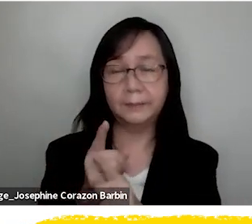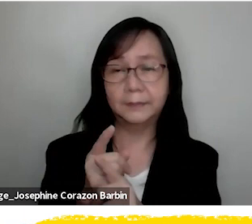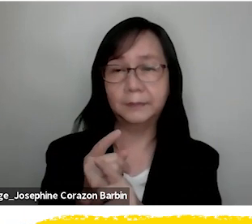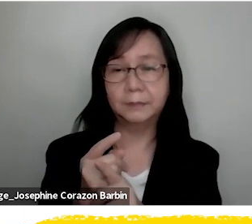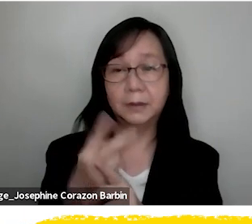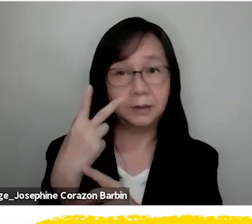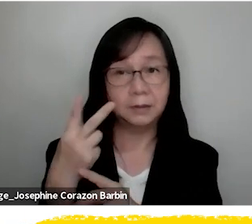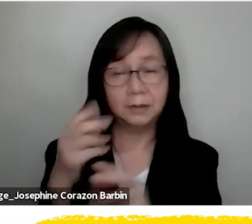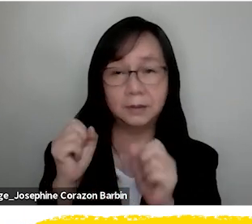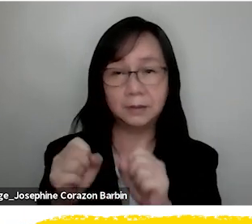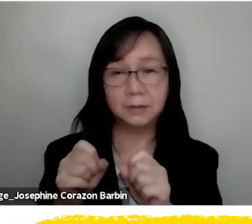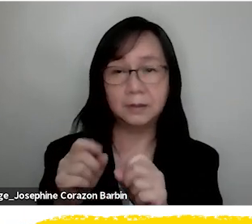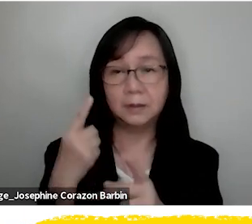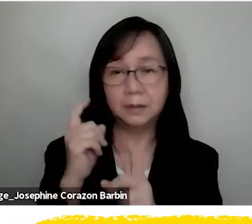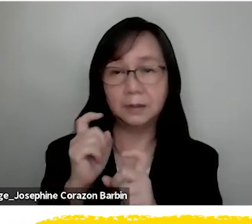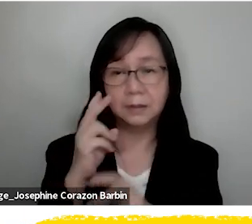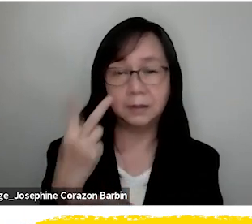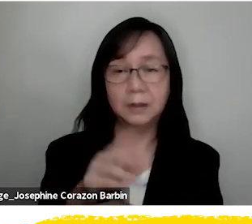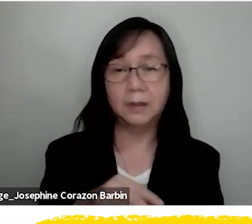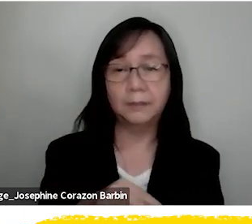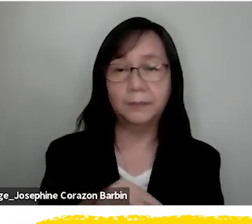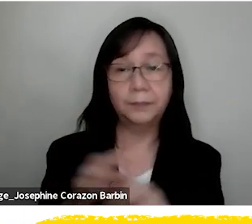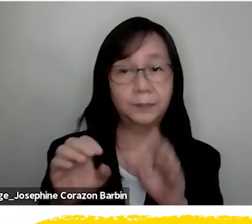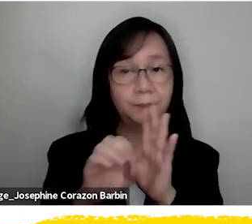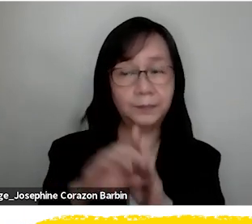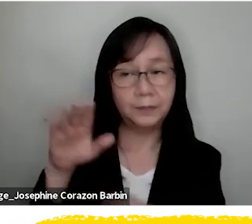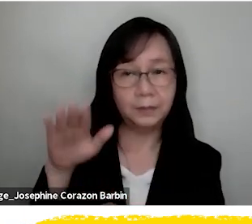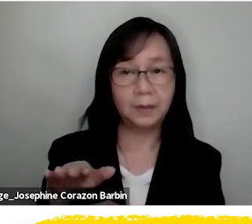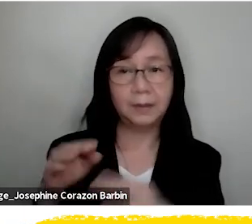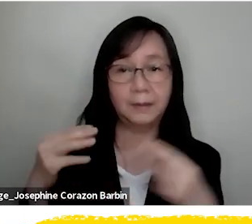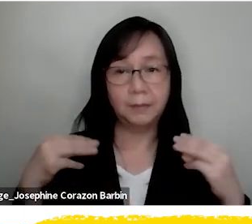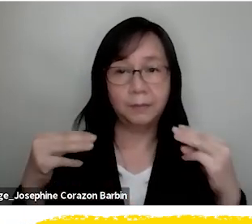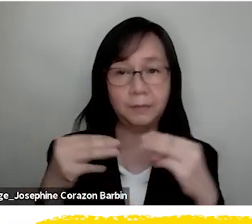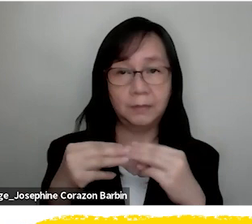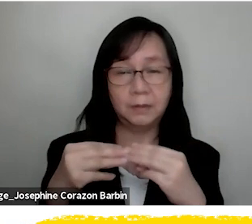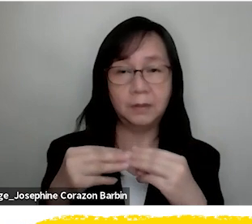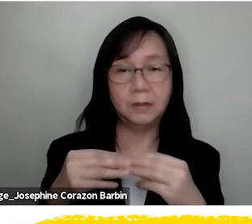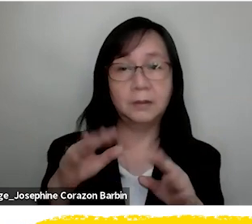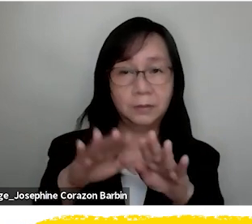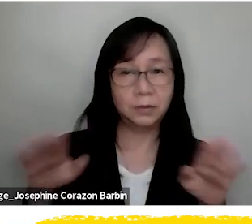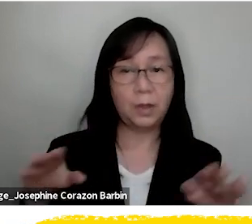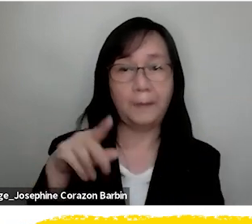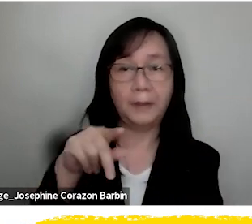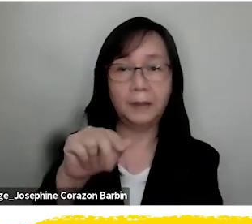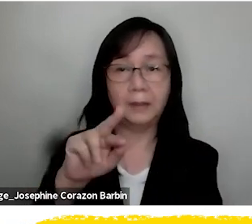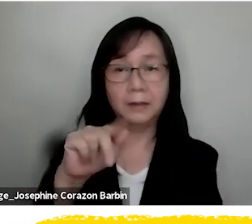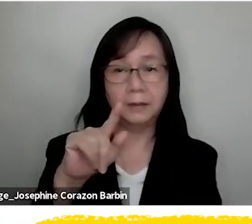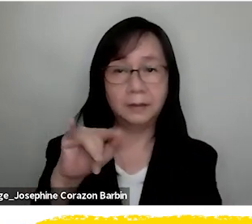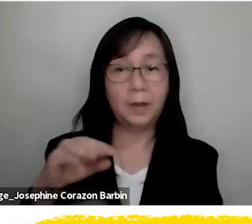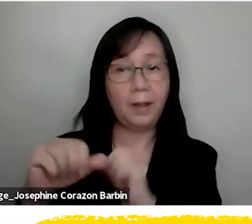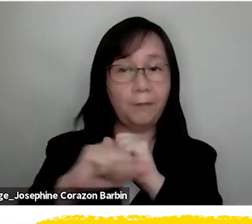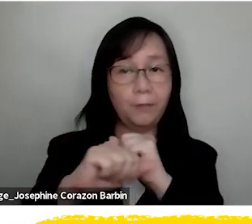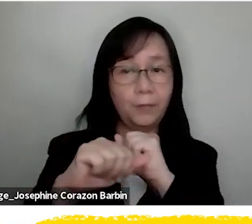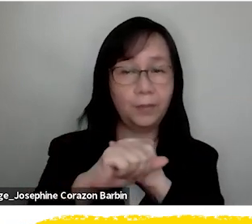So the first example is a child member of a children's parliament who conducts advocacy work at